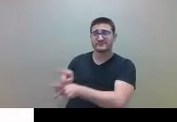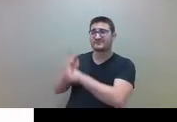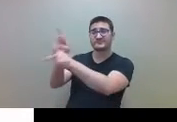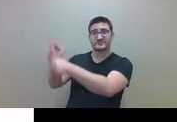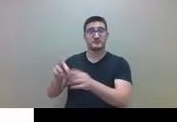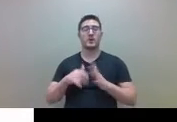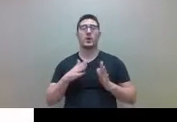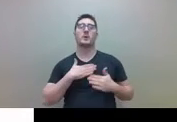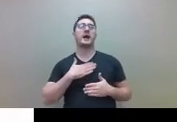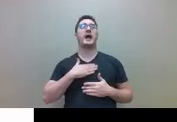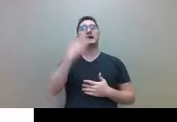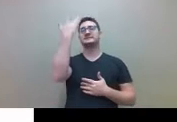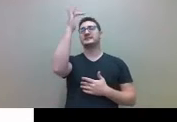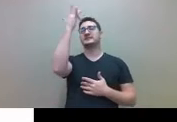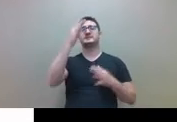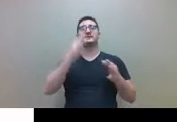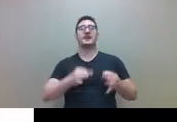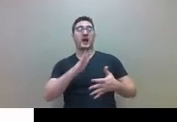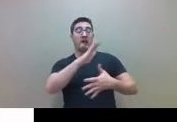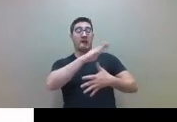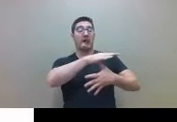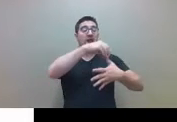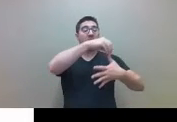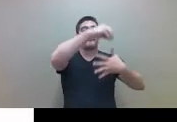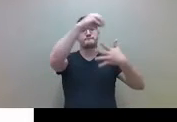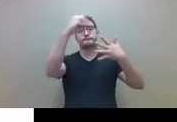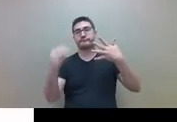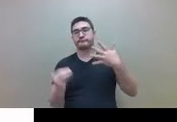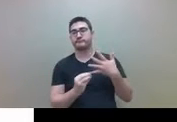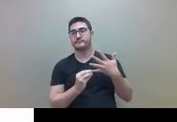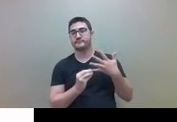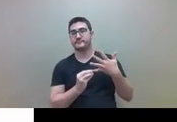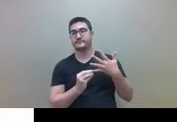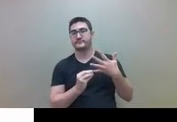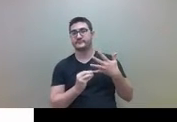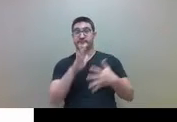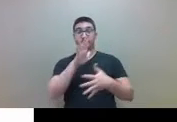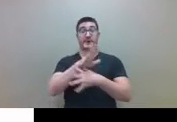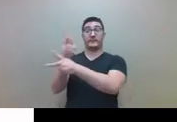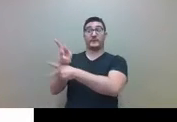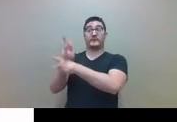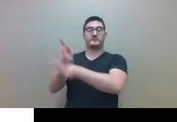are prioritizing ourselves as secondary rather than primary.